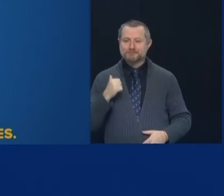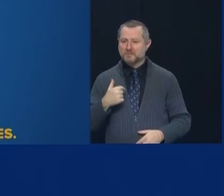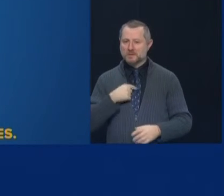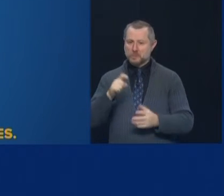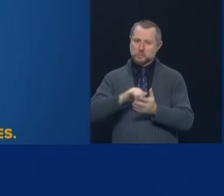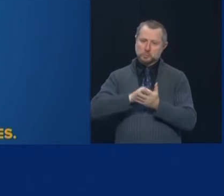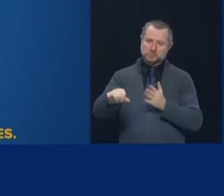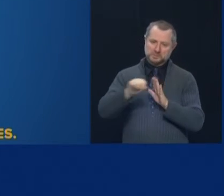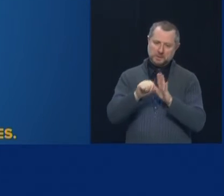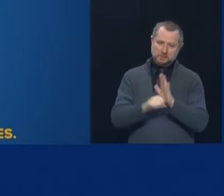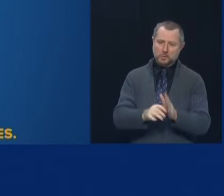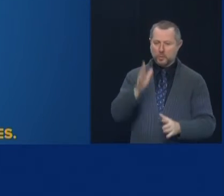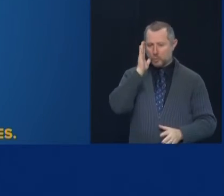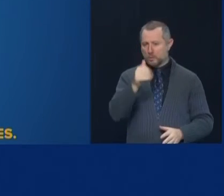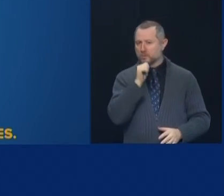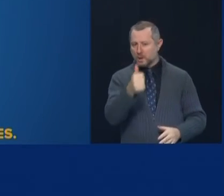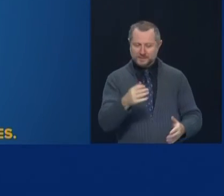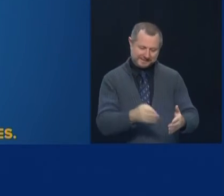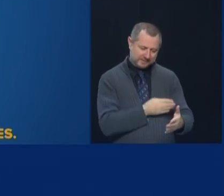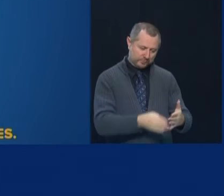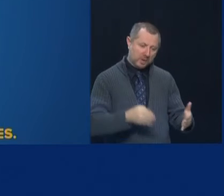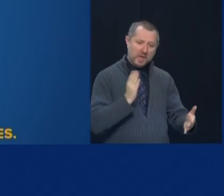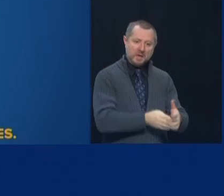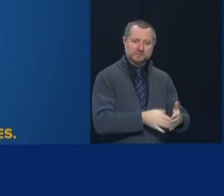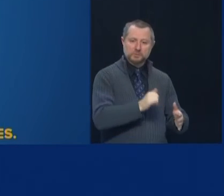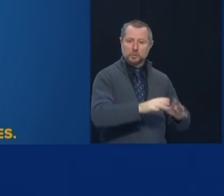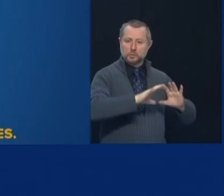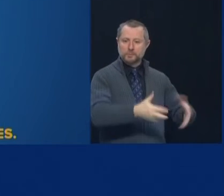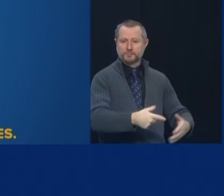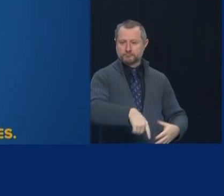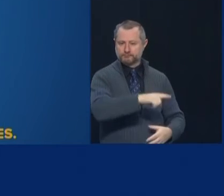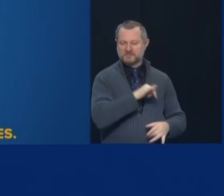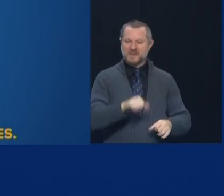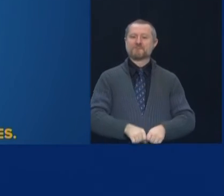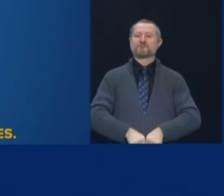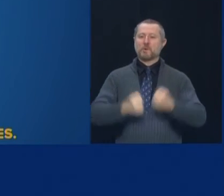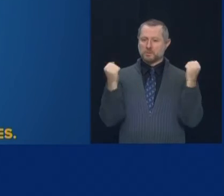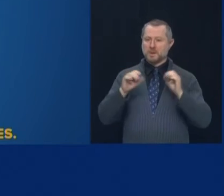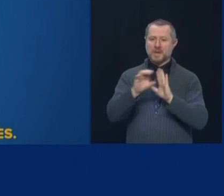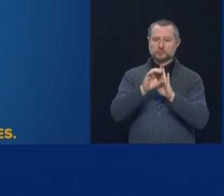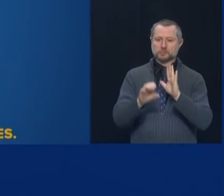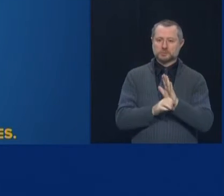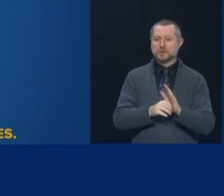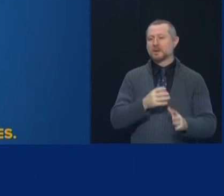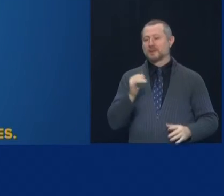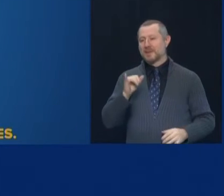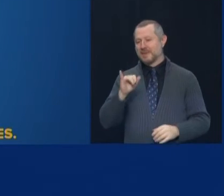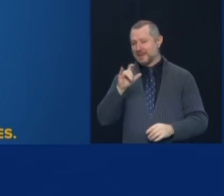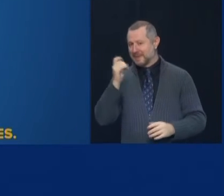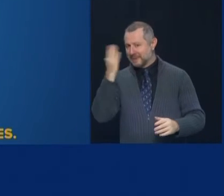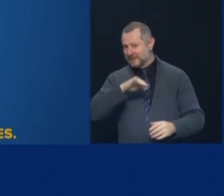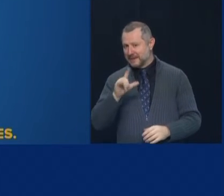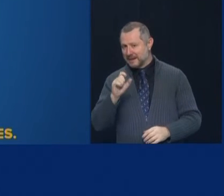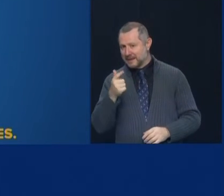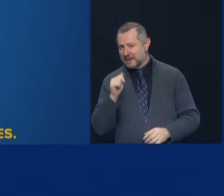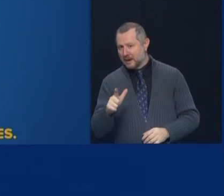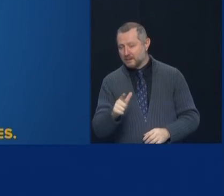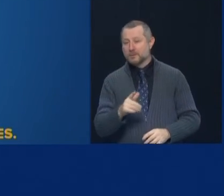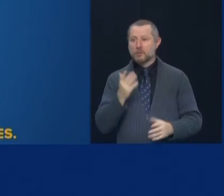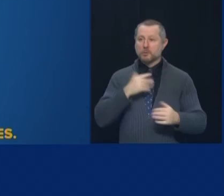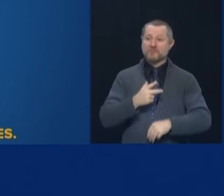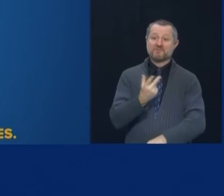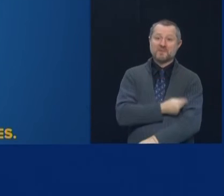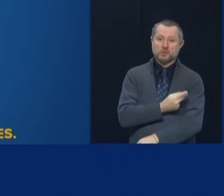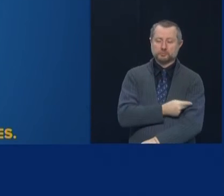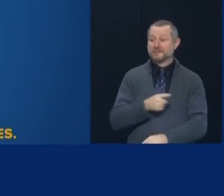that. I believe it's unconstitutional. I believe it's illegal. I believe the vaccine should be made available to